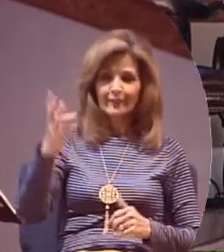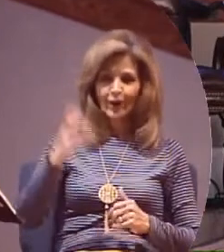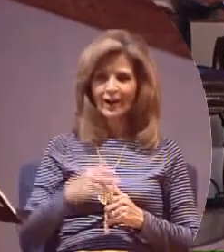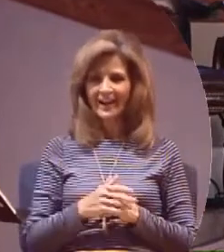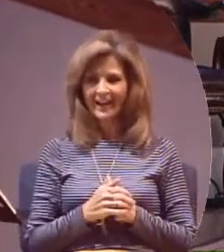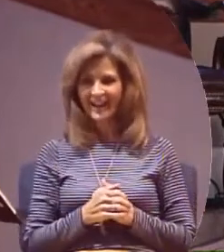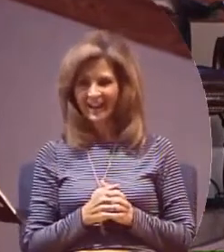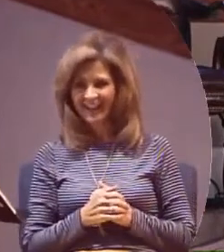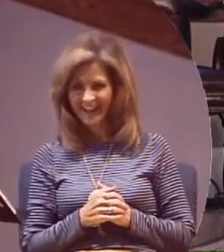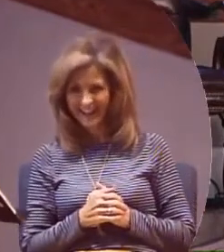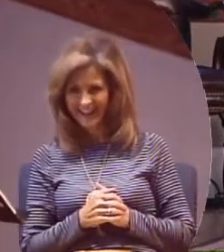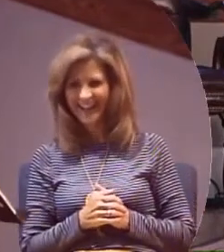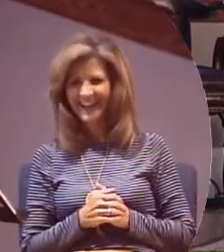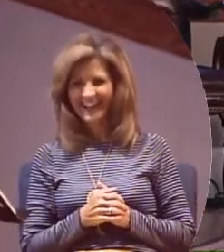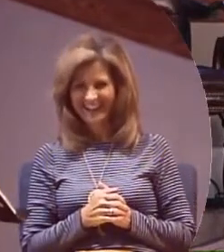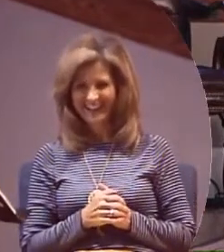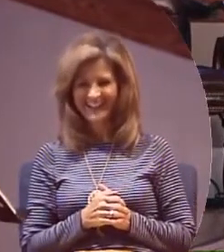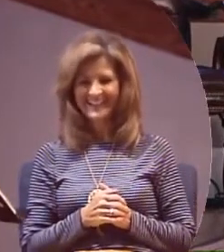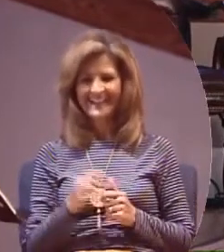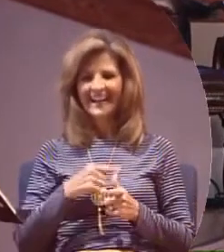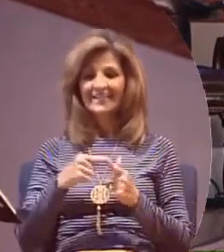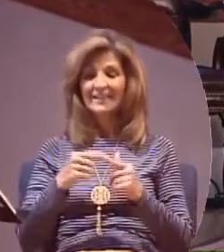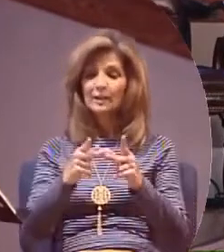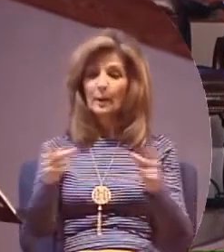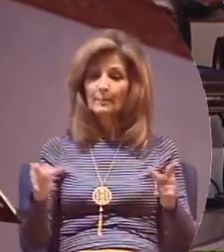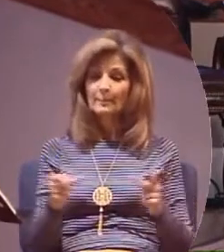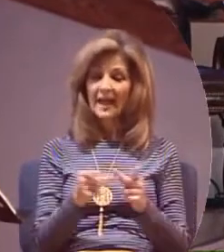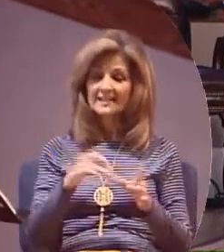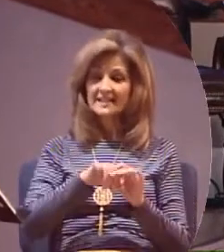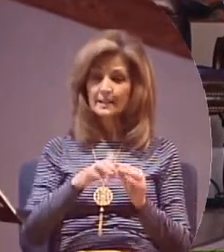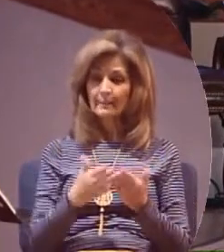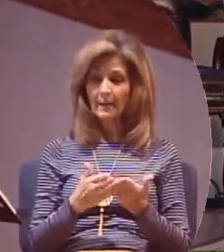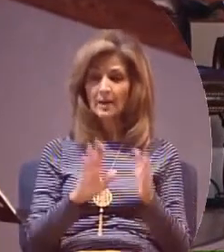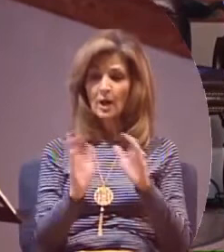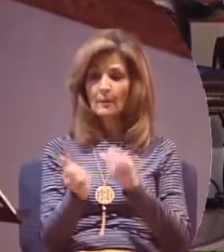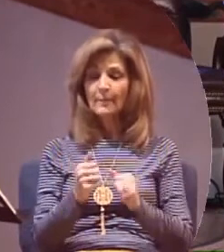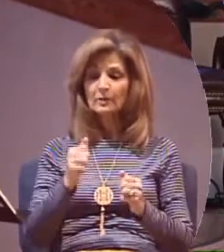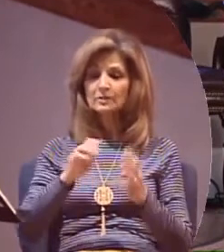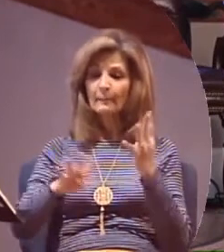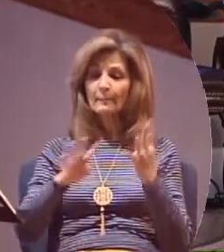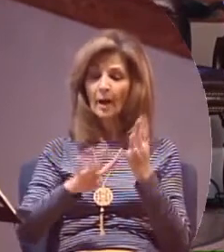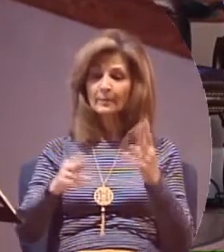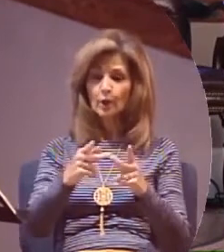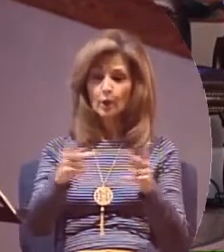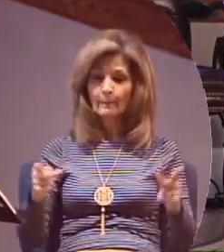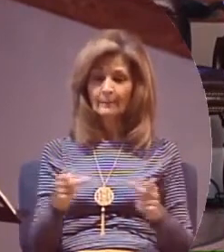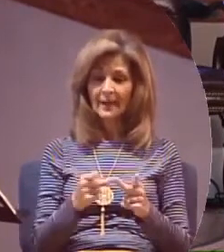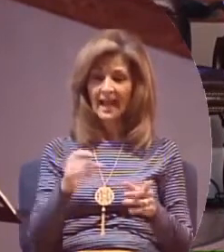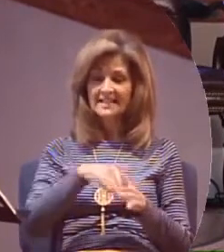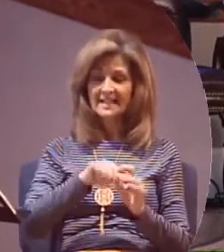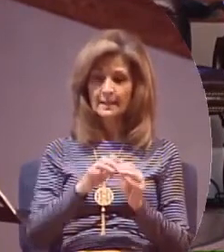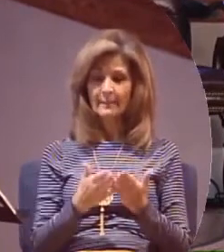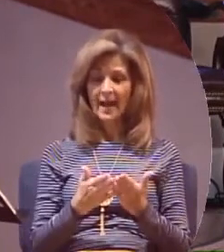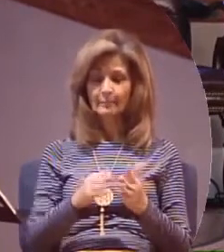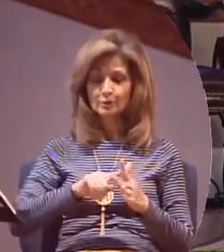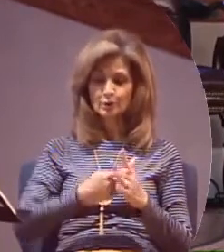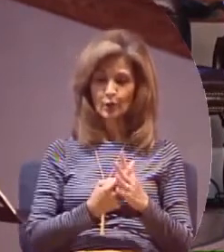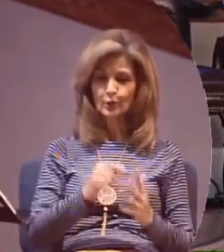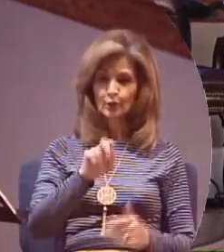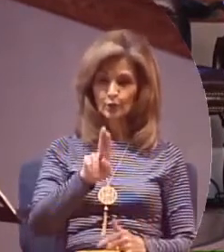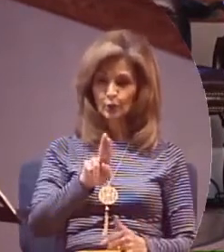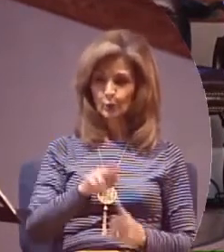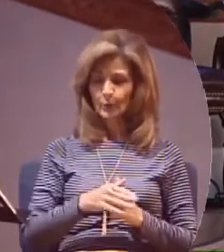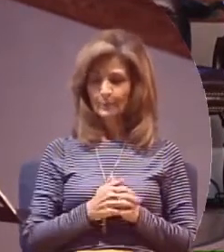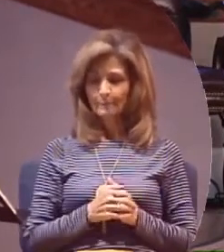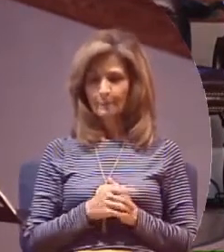And then as far as places go in the Bible, about the most prominent place in our Bible that begins with the letter U, one